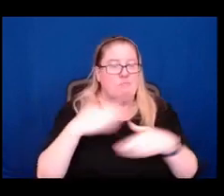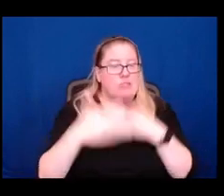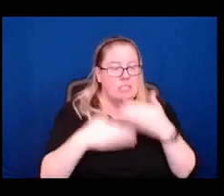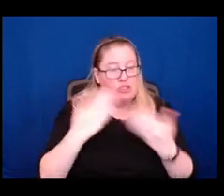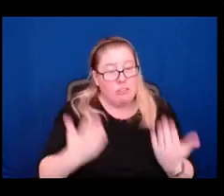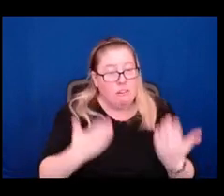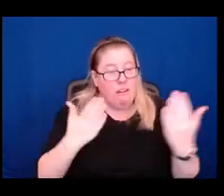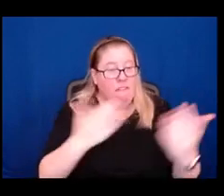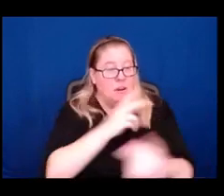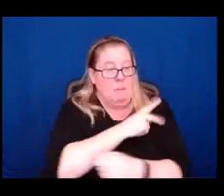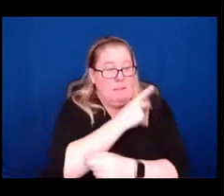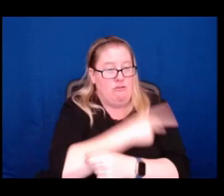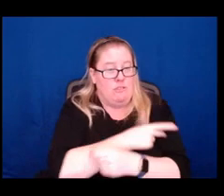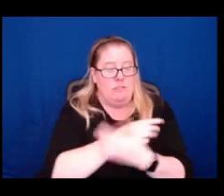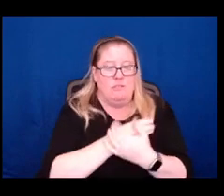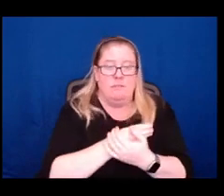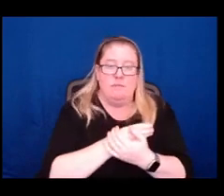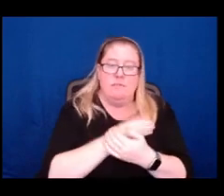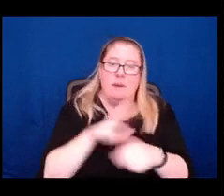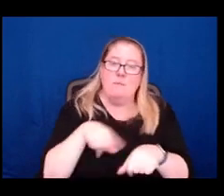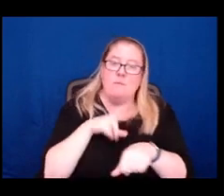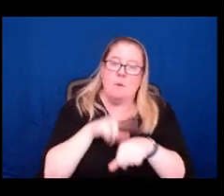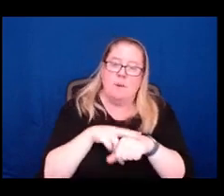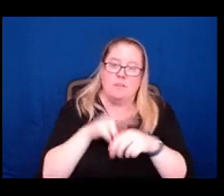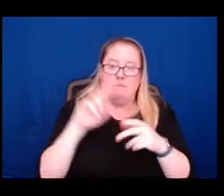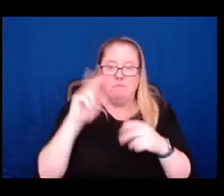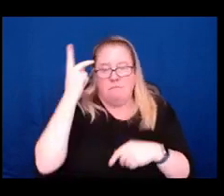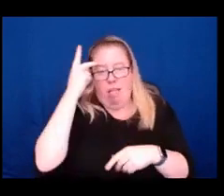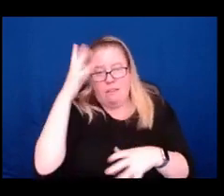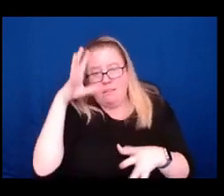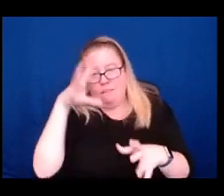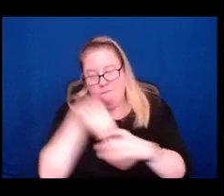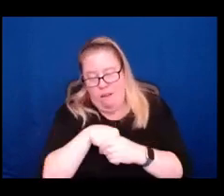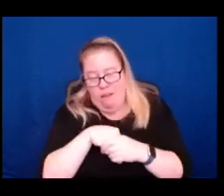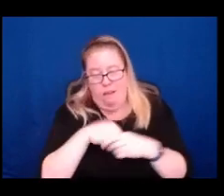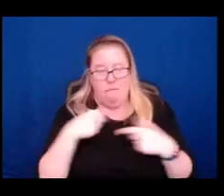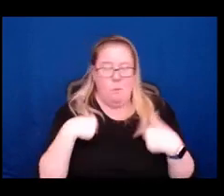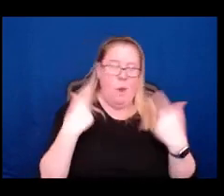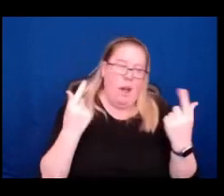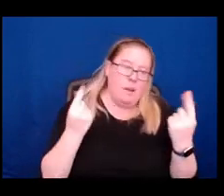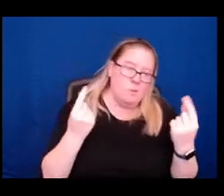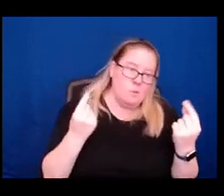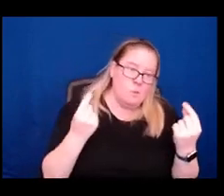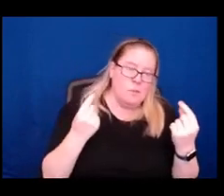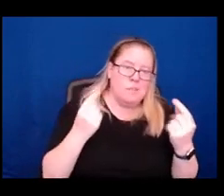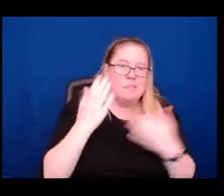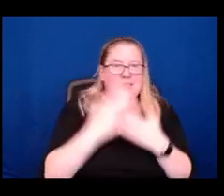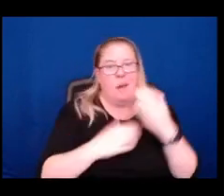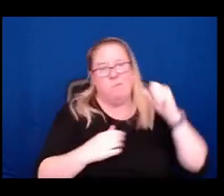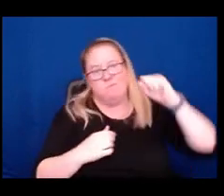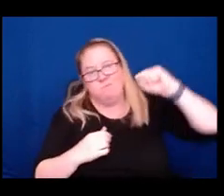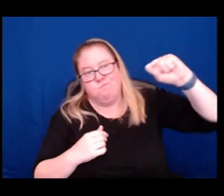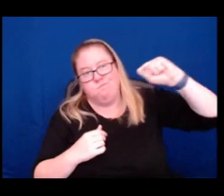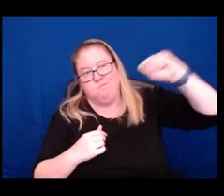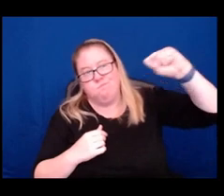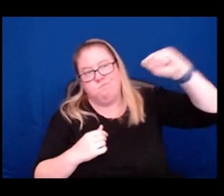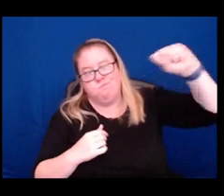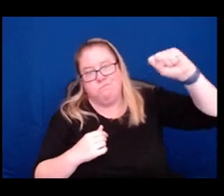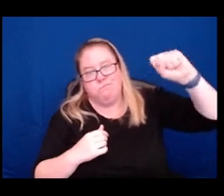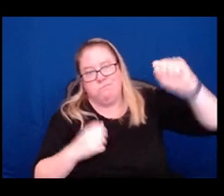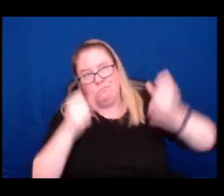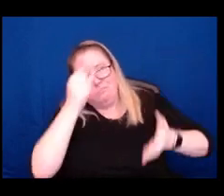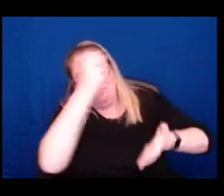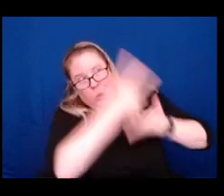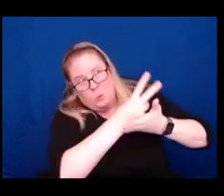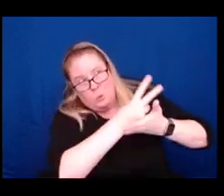their patients. Of course, you know, there's a lot of politics and a lot of what we do, and there was some resistance initially in